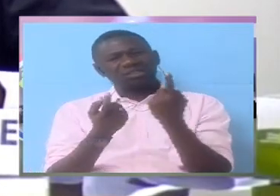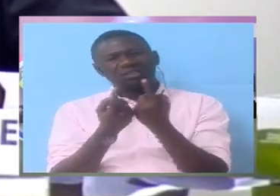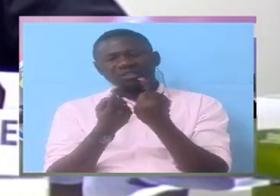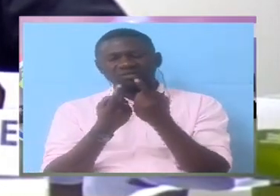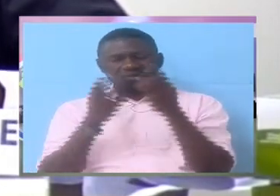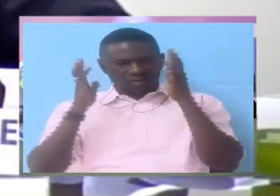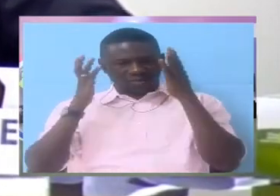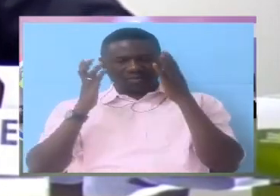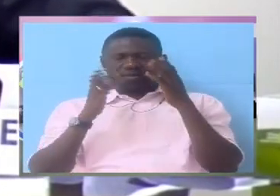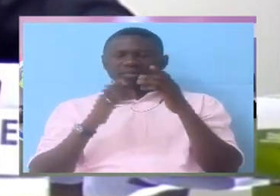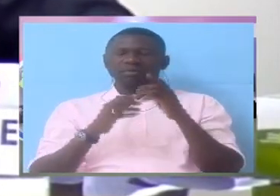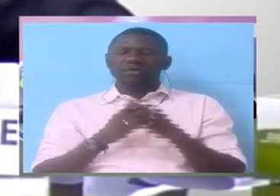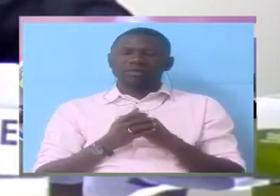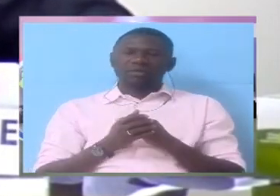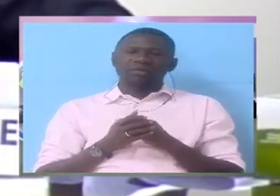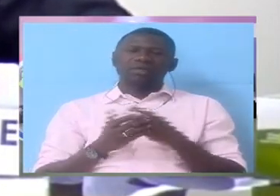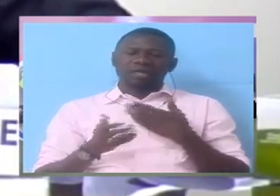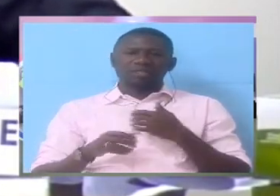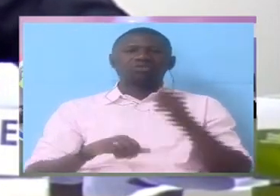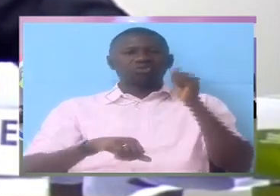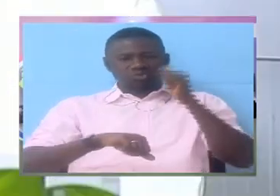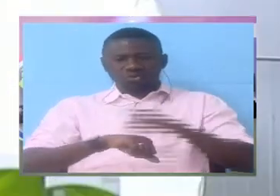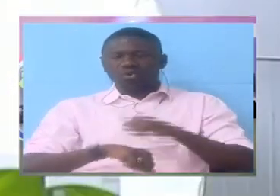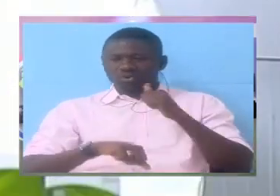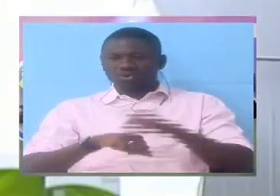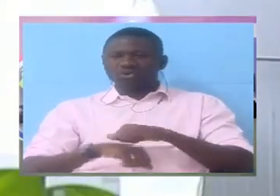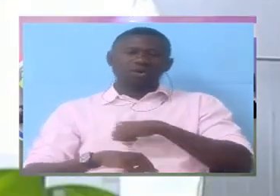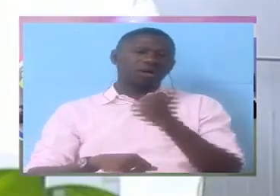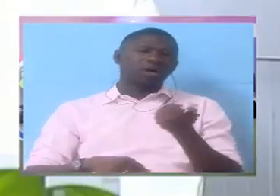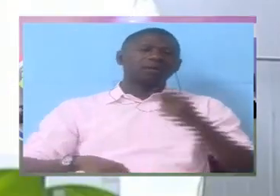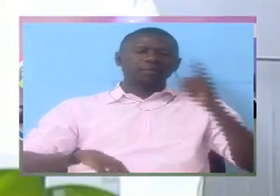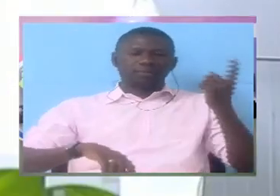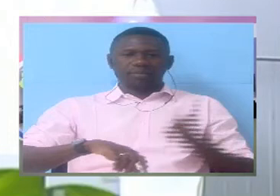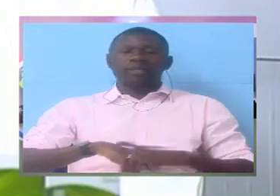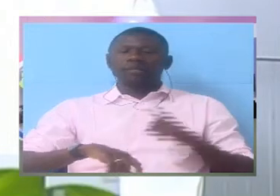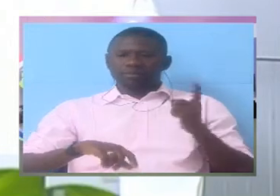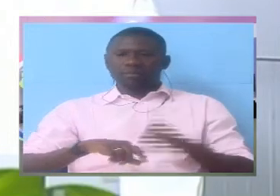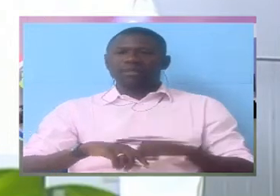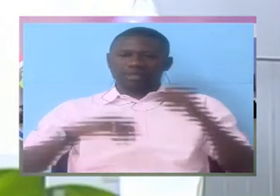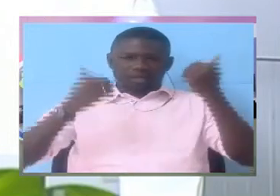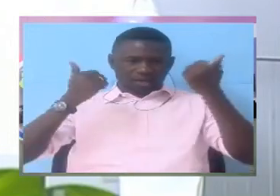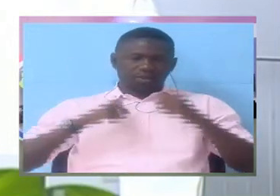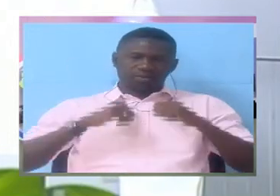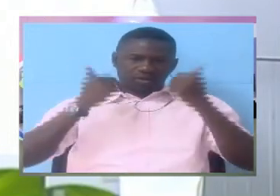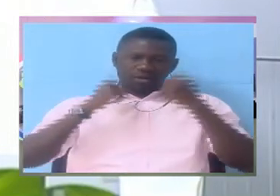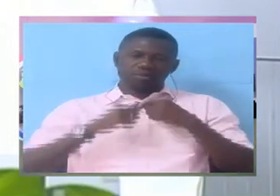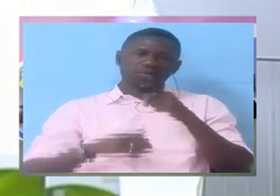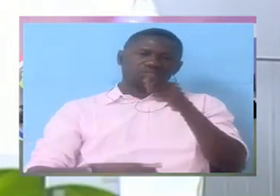there has been beatings and torture. Do you recall that?